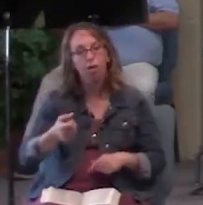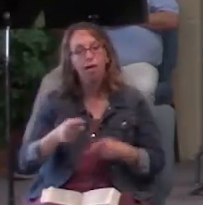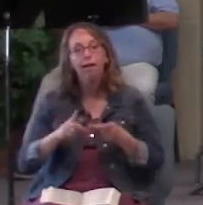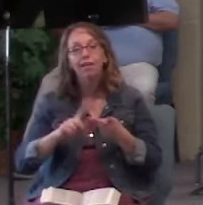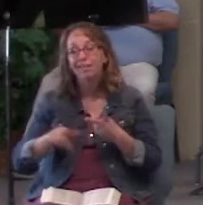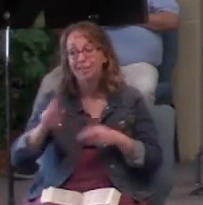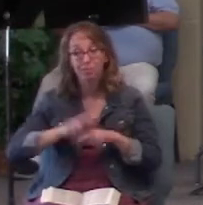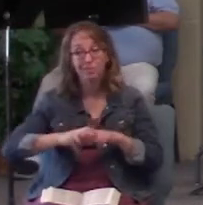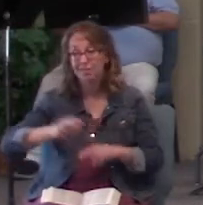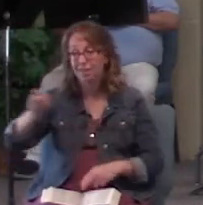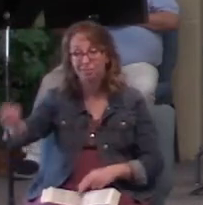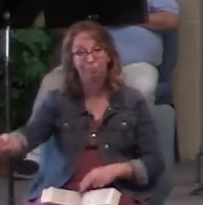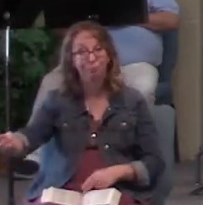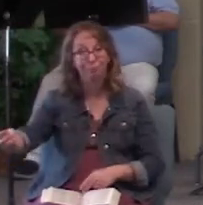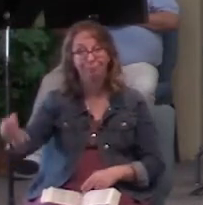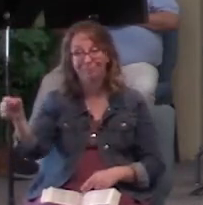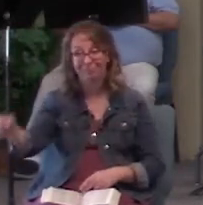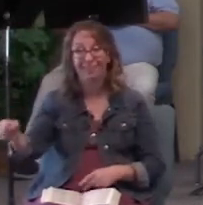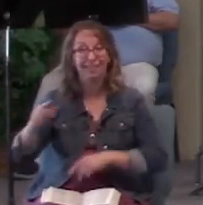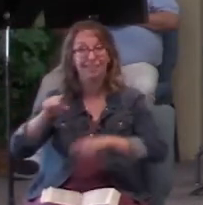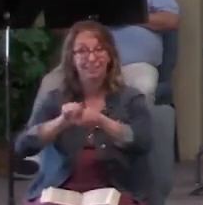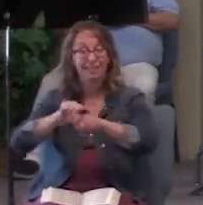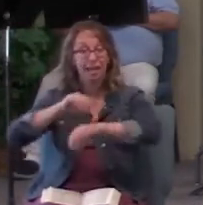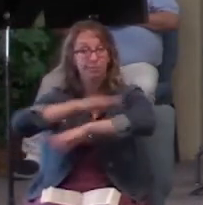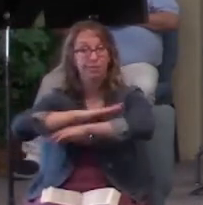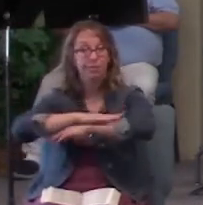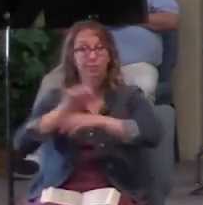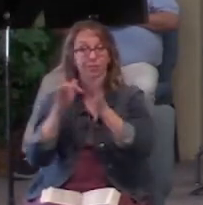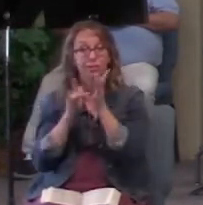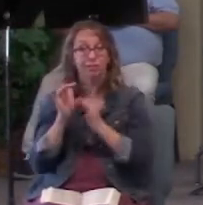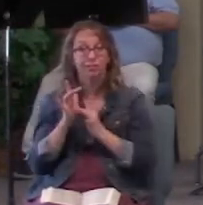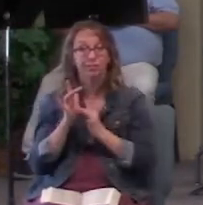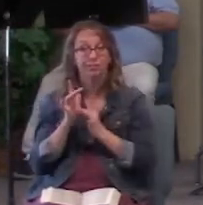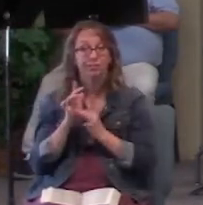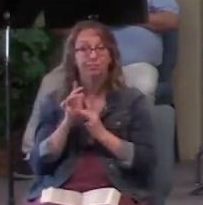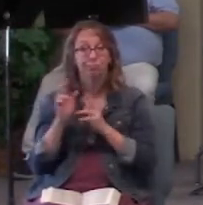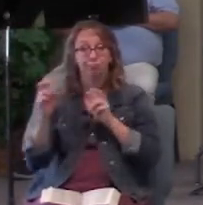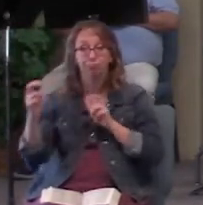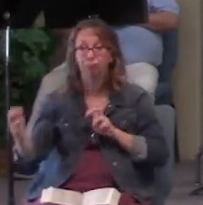the exact same table as Jesus.